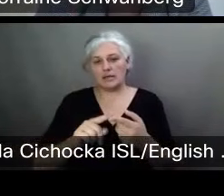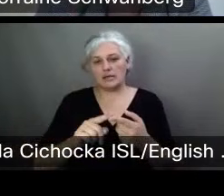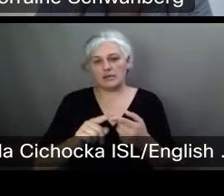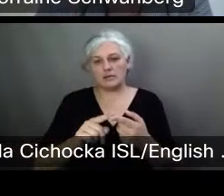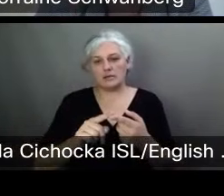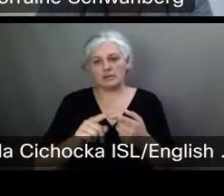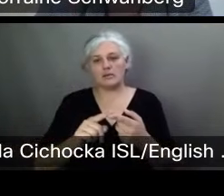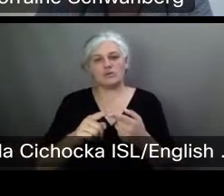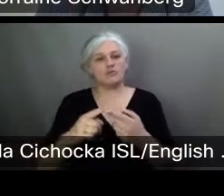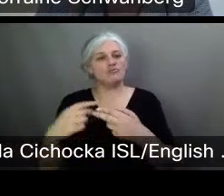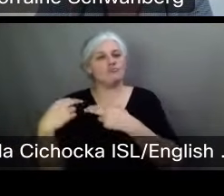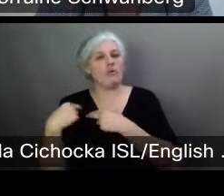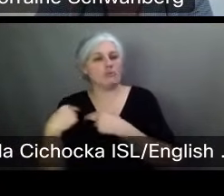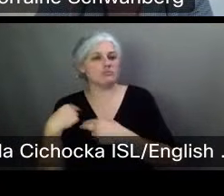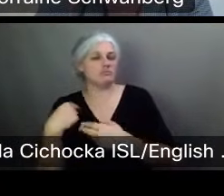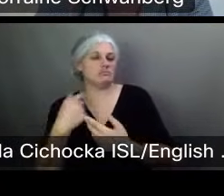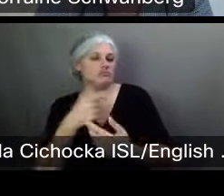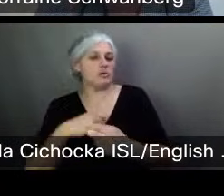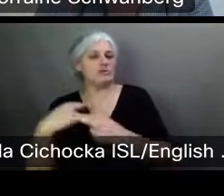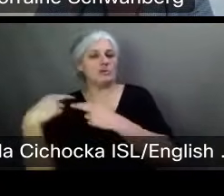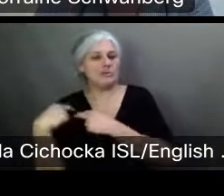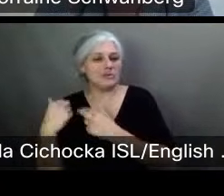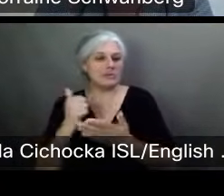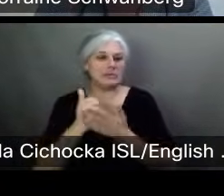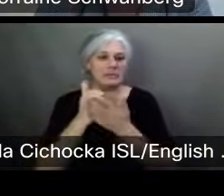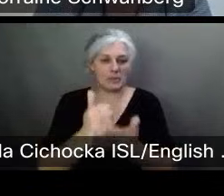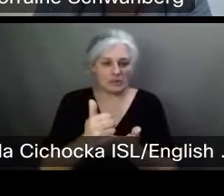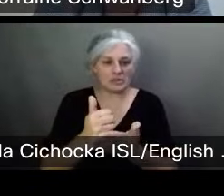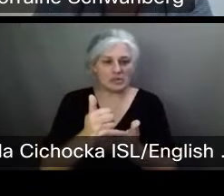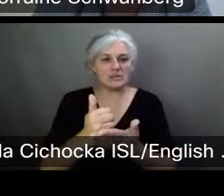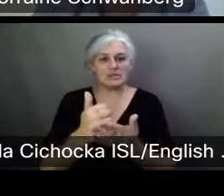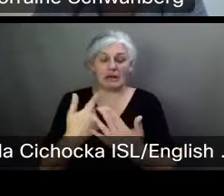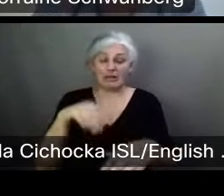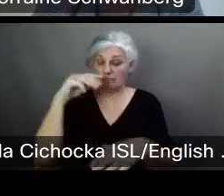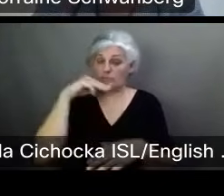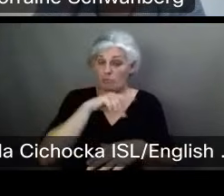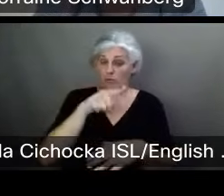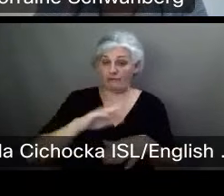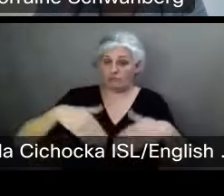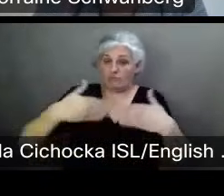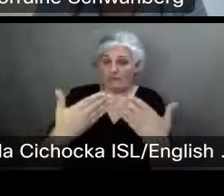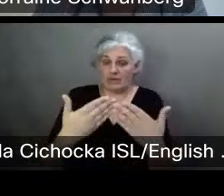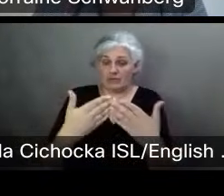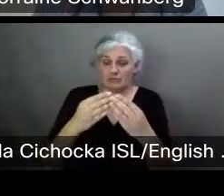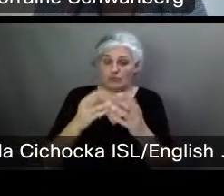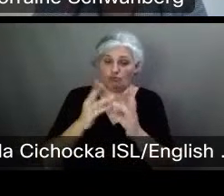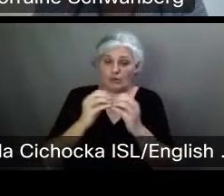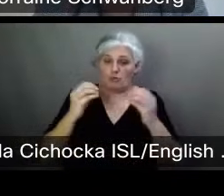roles and responsibilities, and the supporting elements that we think is so key for delivering on open disclosure.